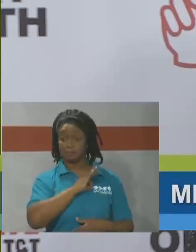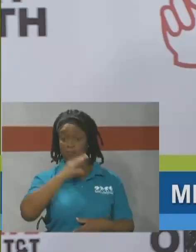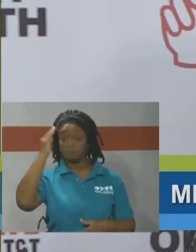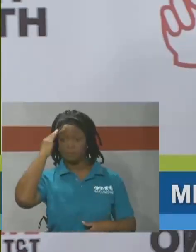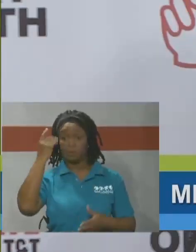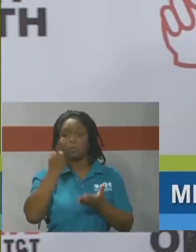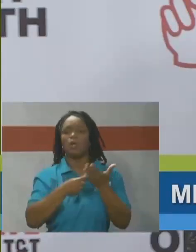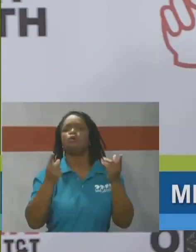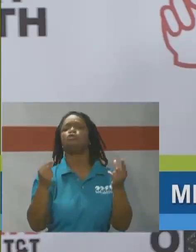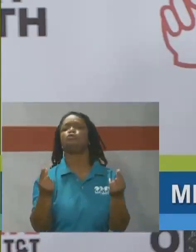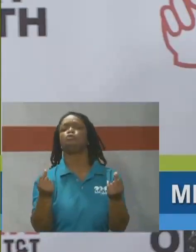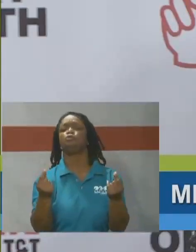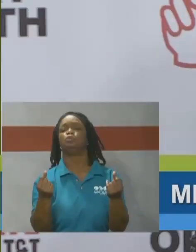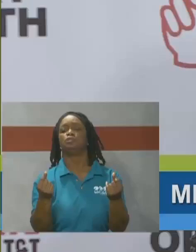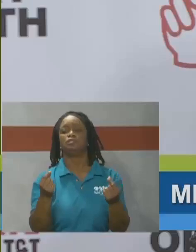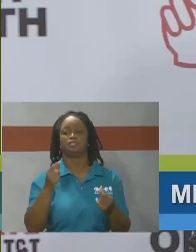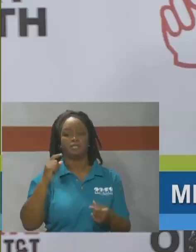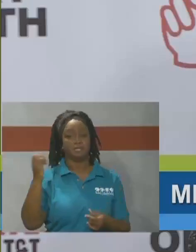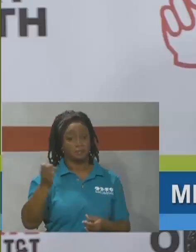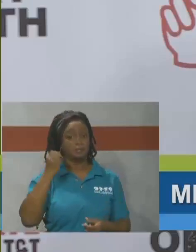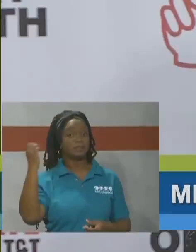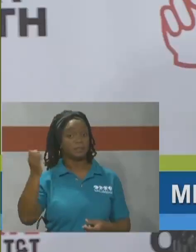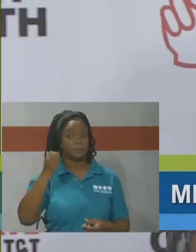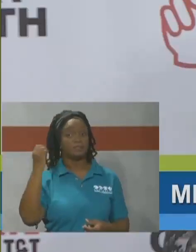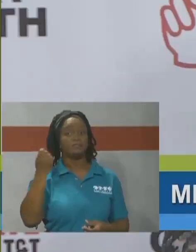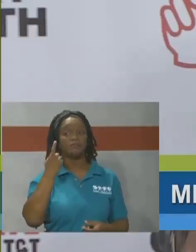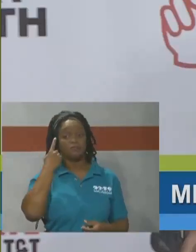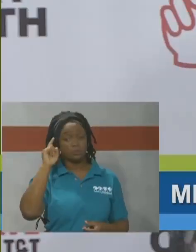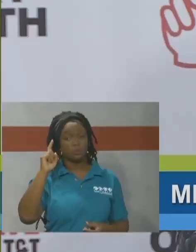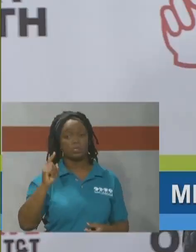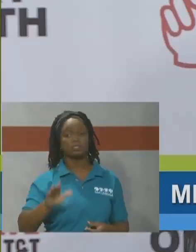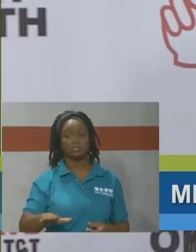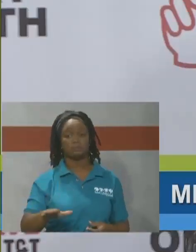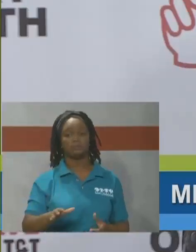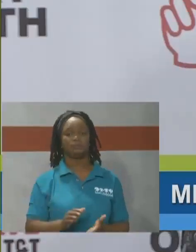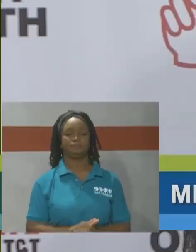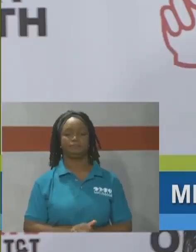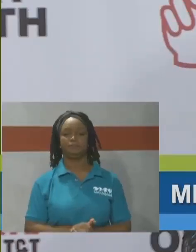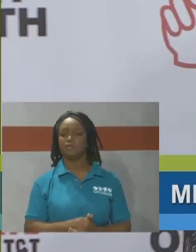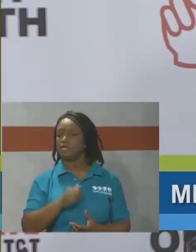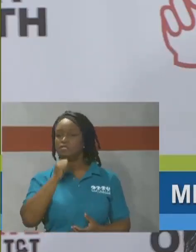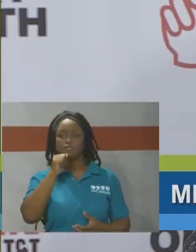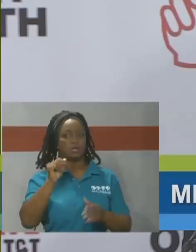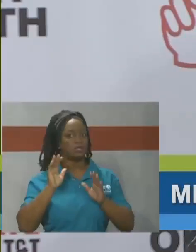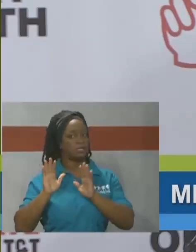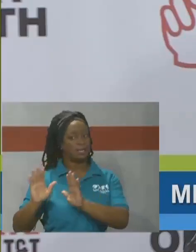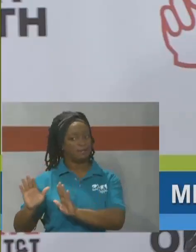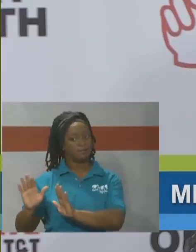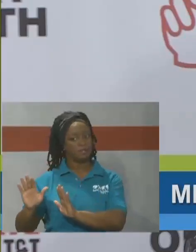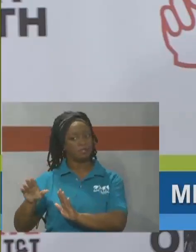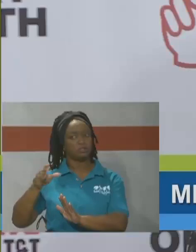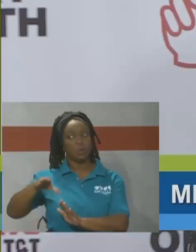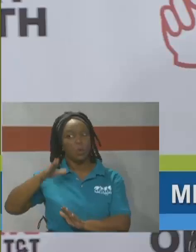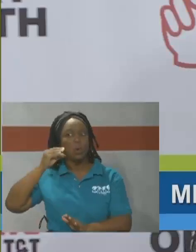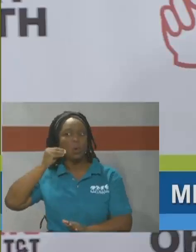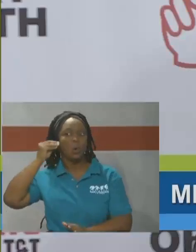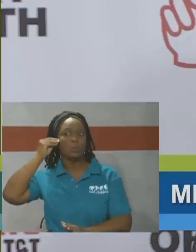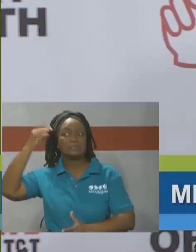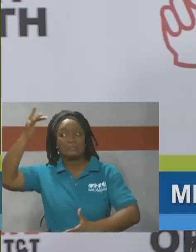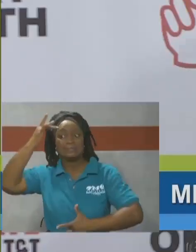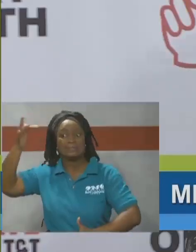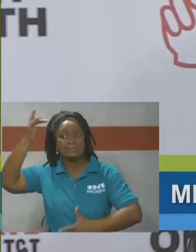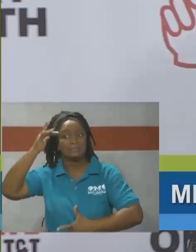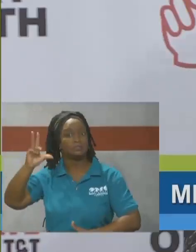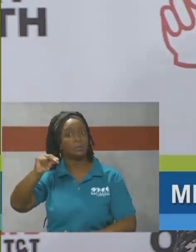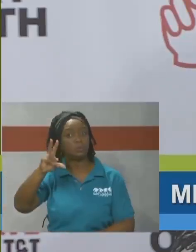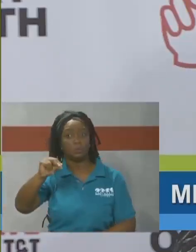of the emergency service, emergency departments. So feel free, do not have your child who's deteriorating at home. Make sure if they're